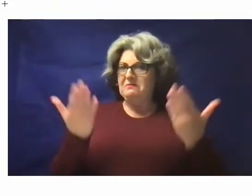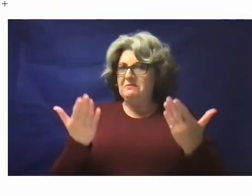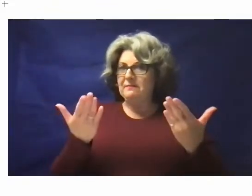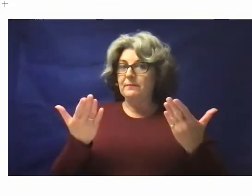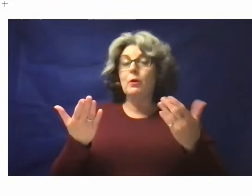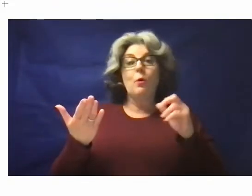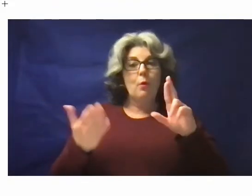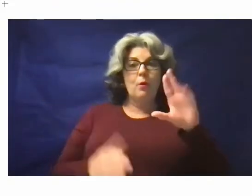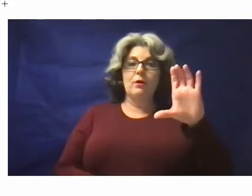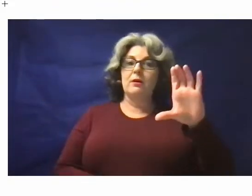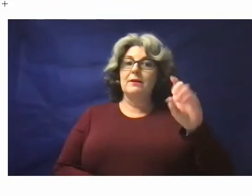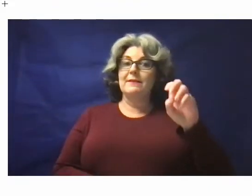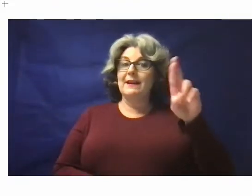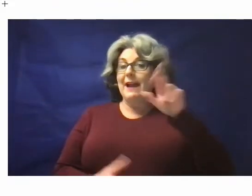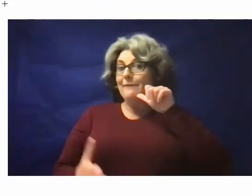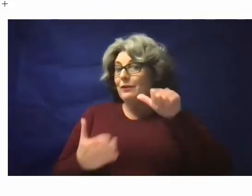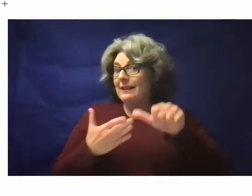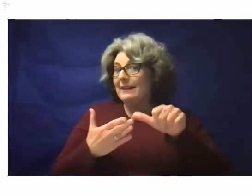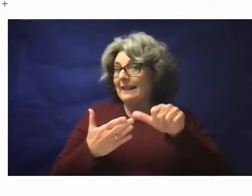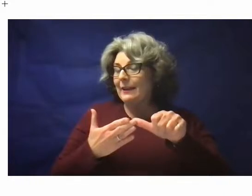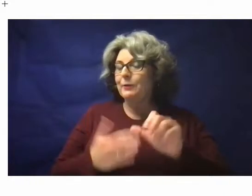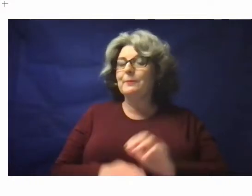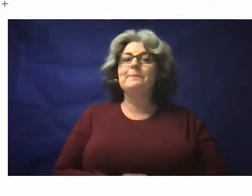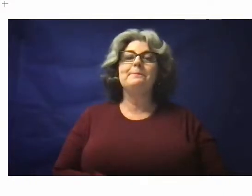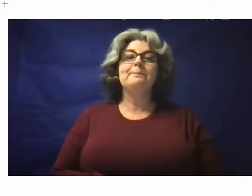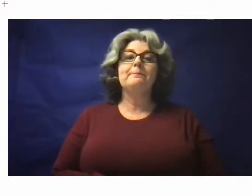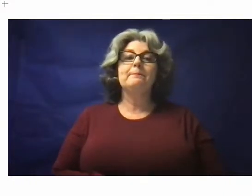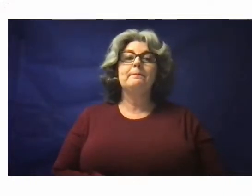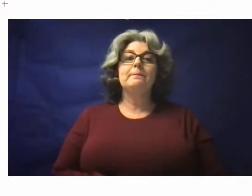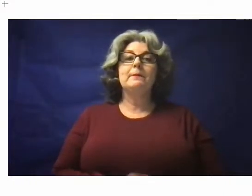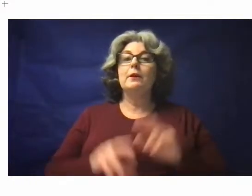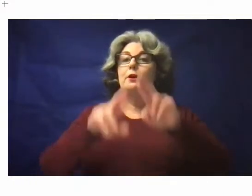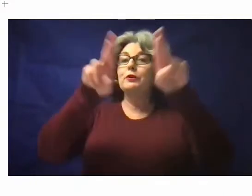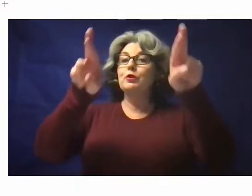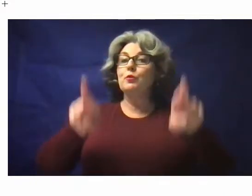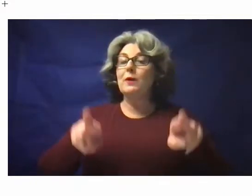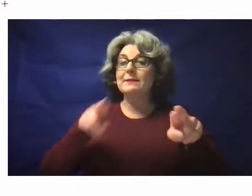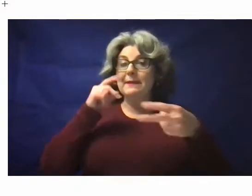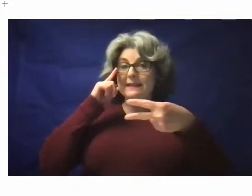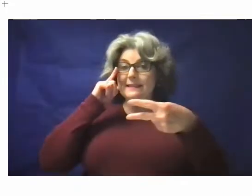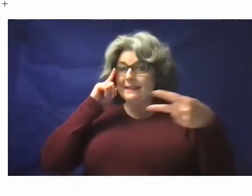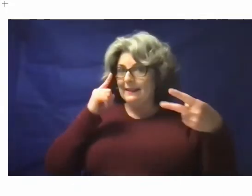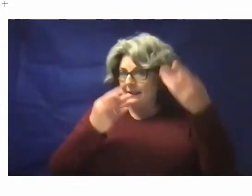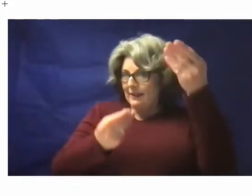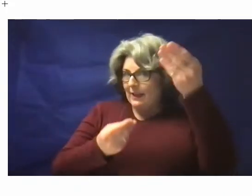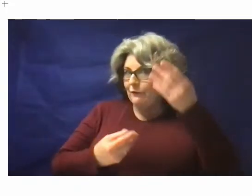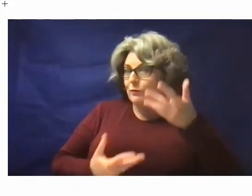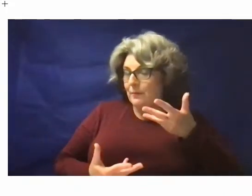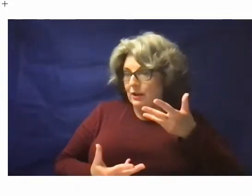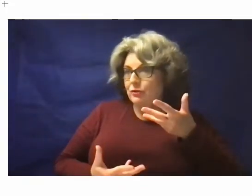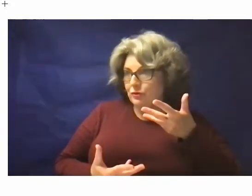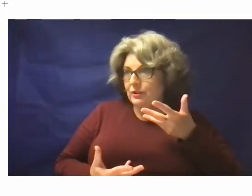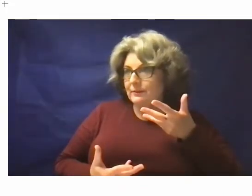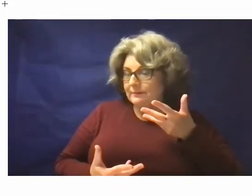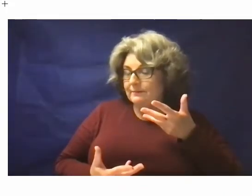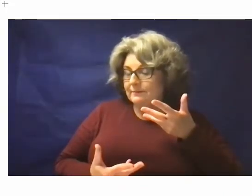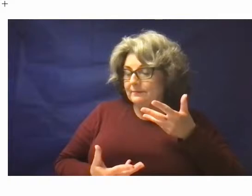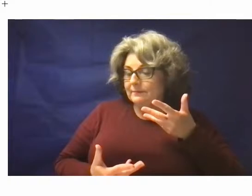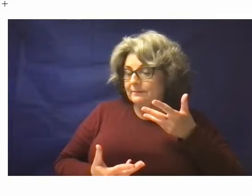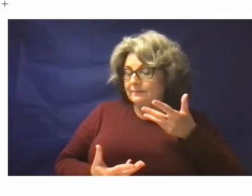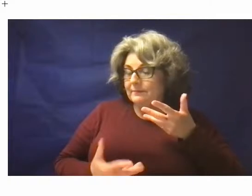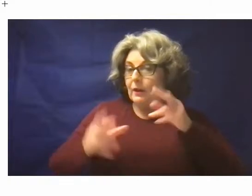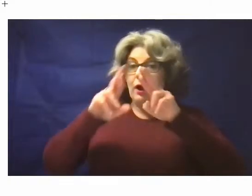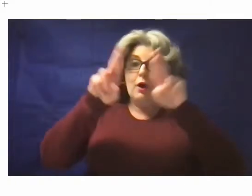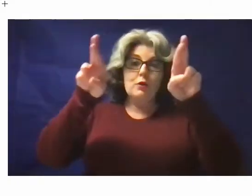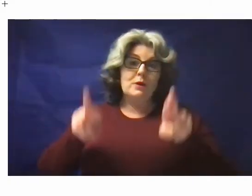letter. Think of your resume as the secondary source of information. Information on the resume could be